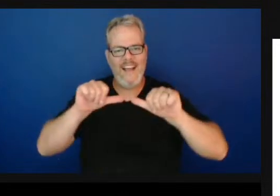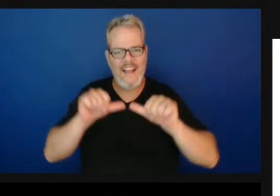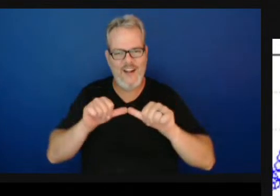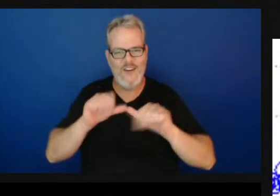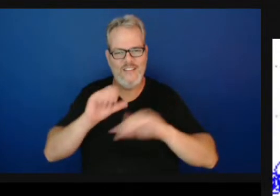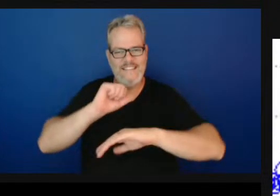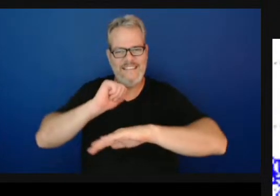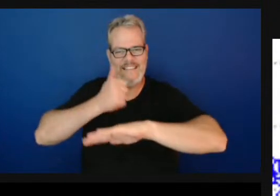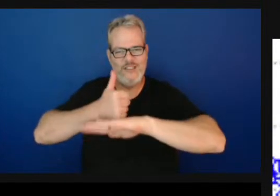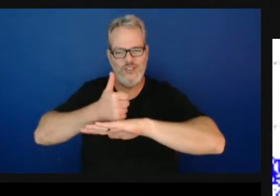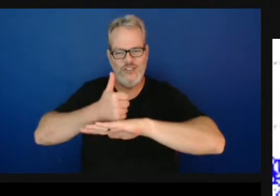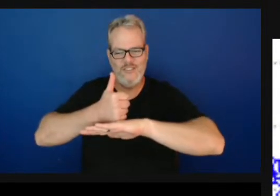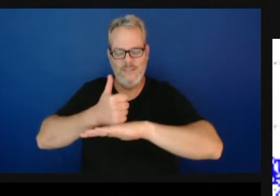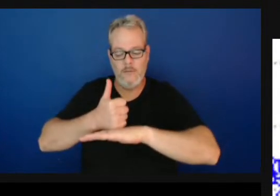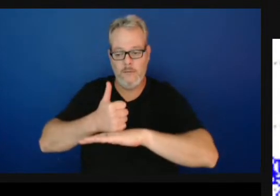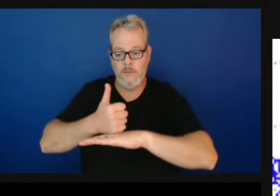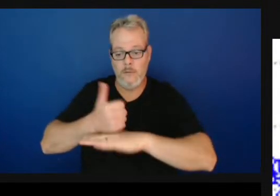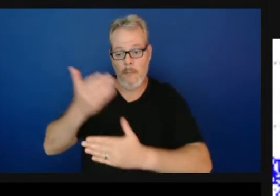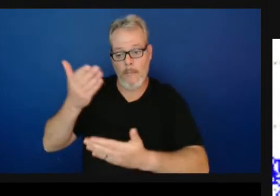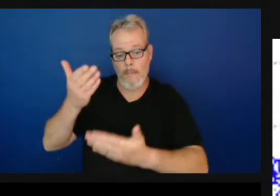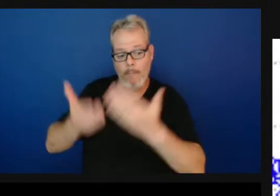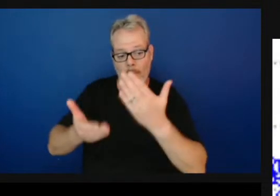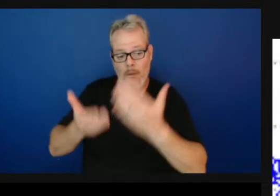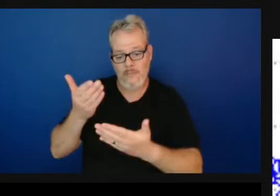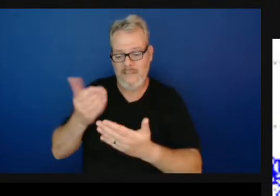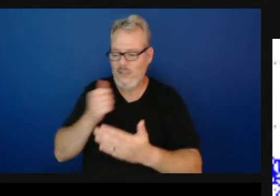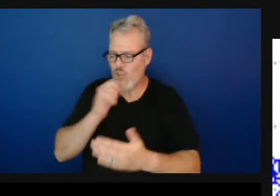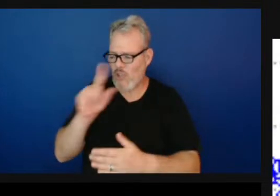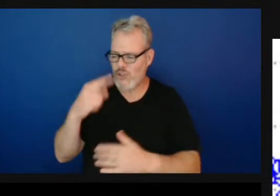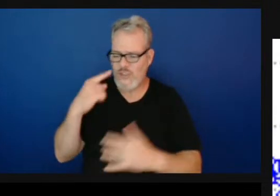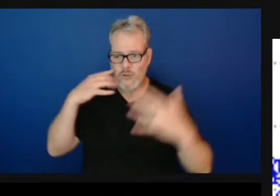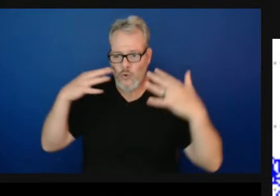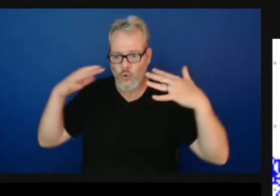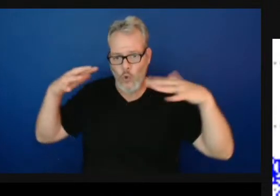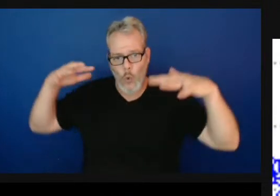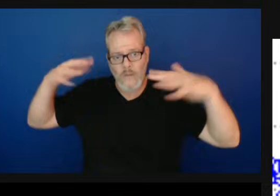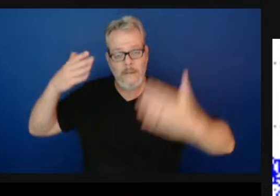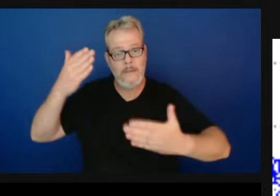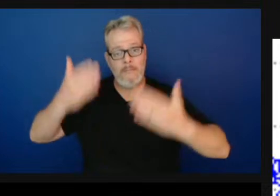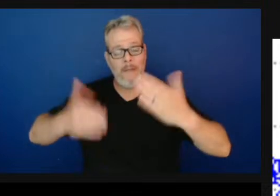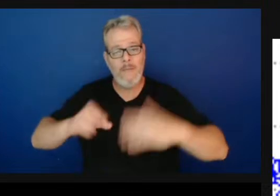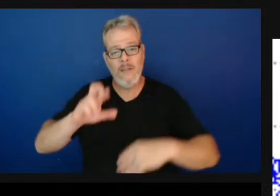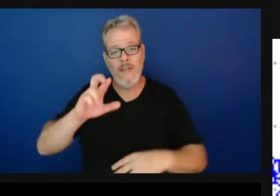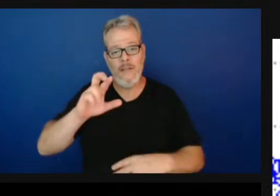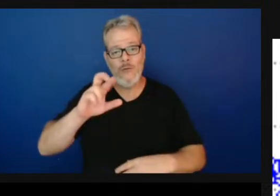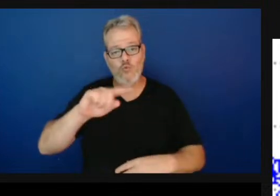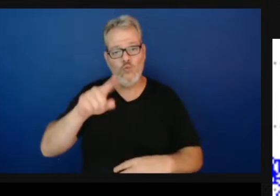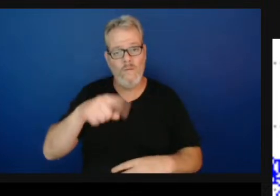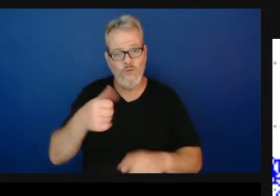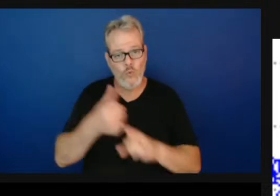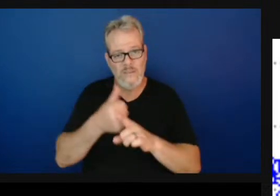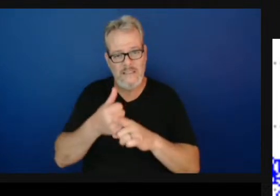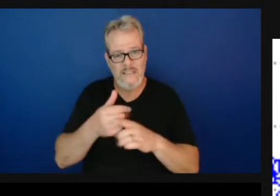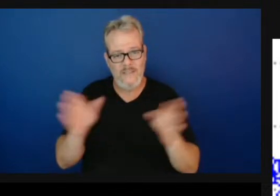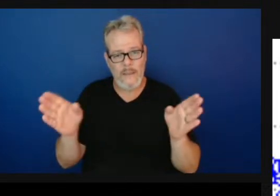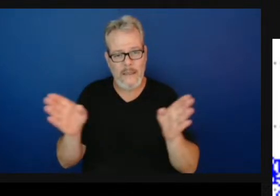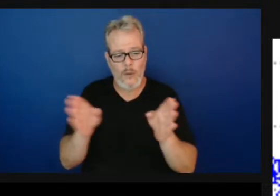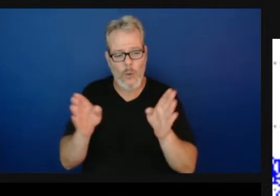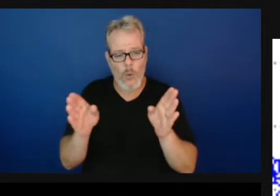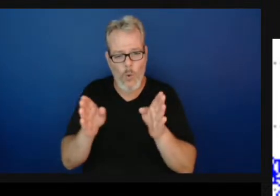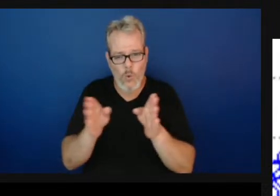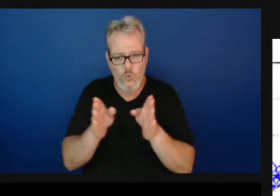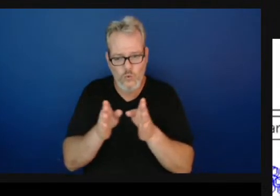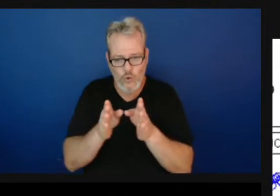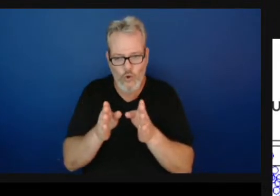in a possibility that it is not noise, the rift zone is actually getting closer together, contracting, which is the